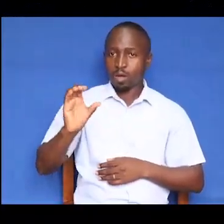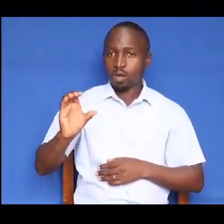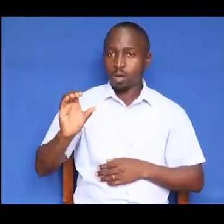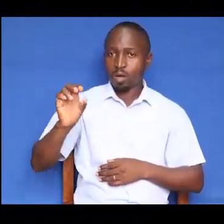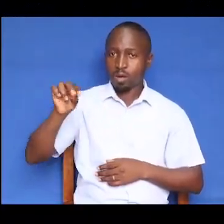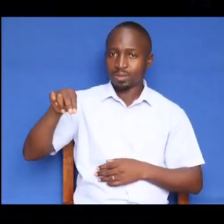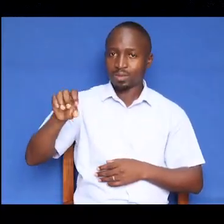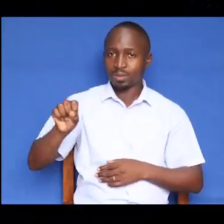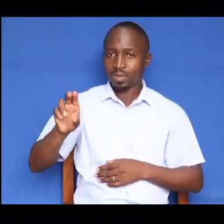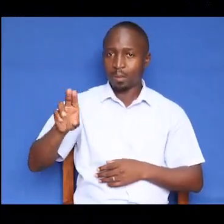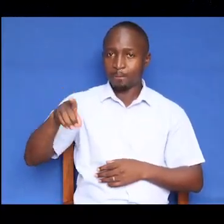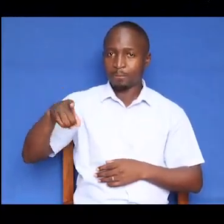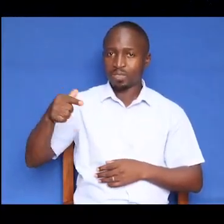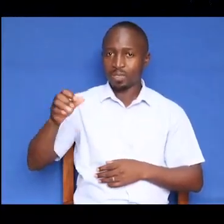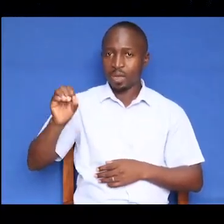consumption